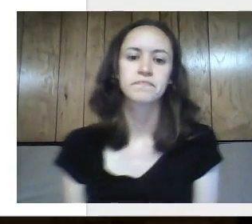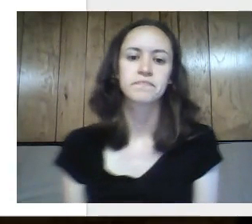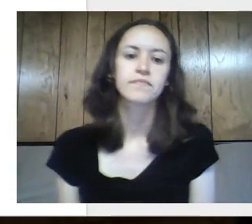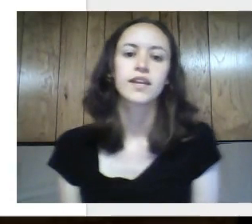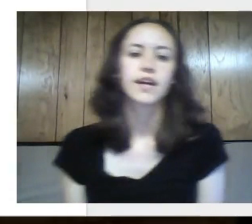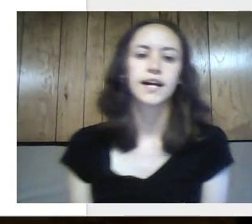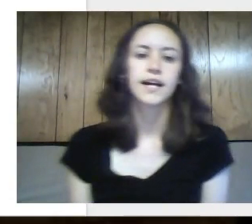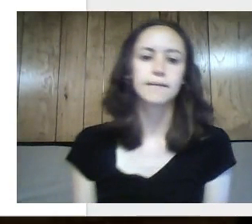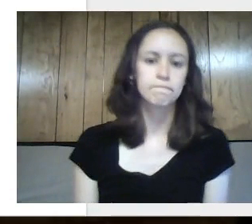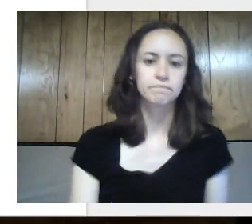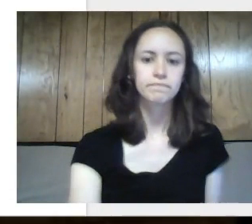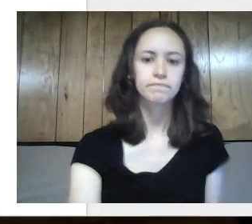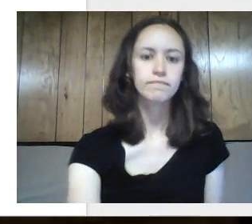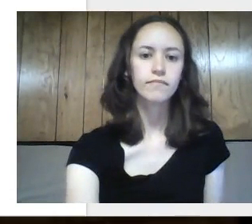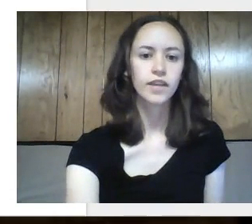concept.